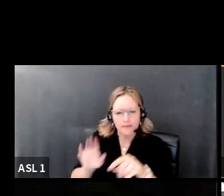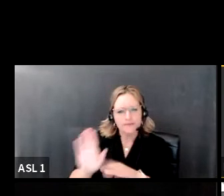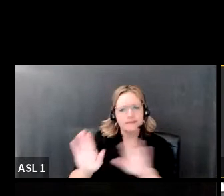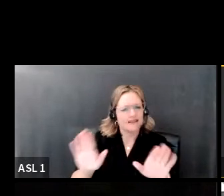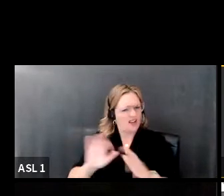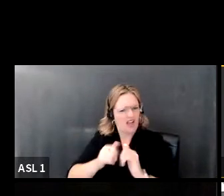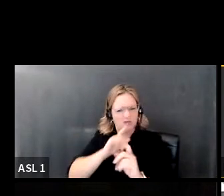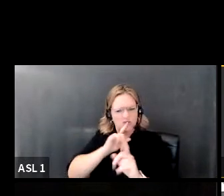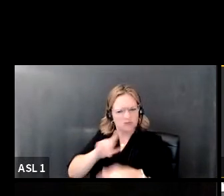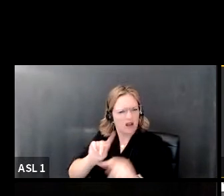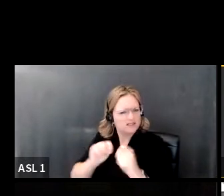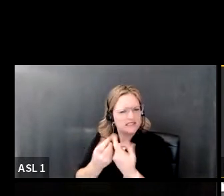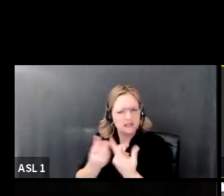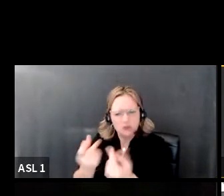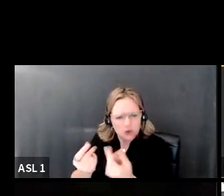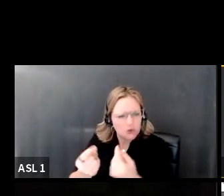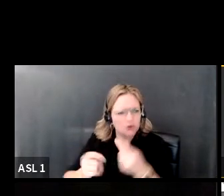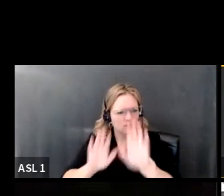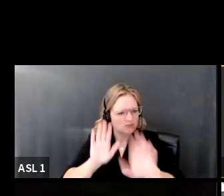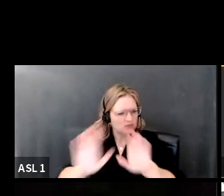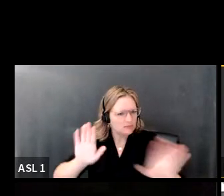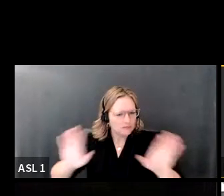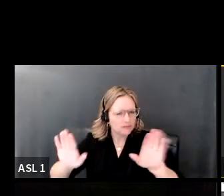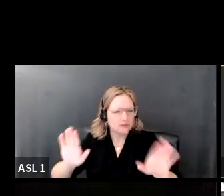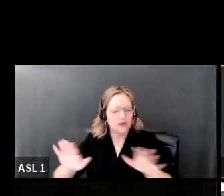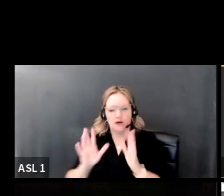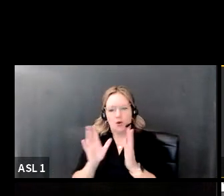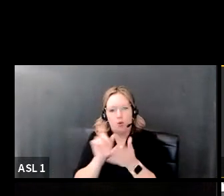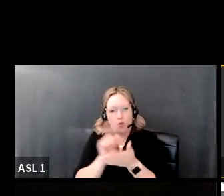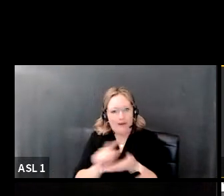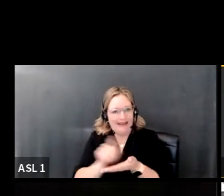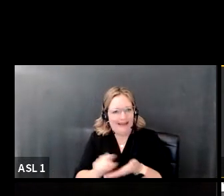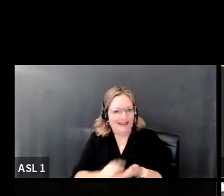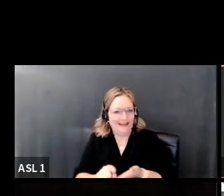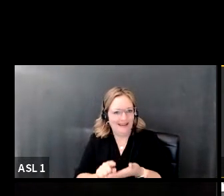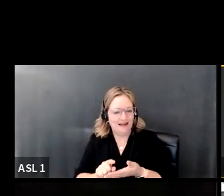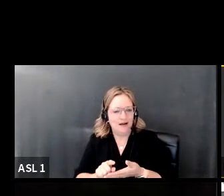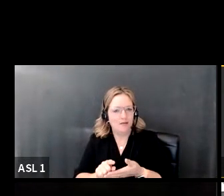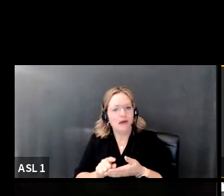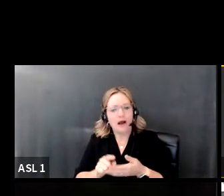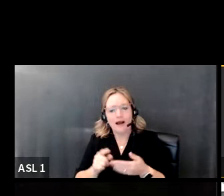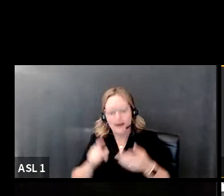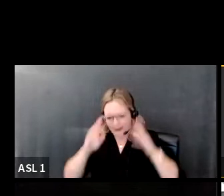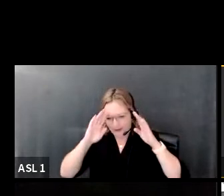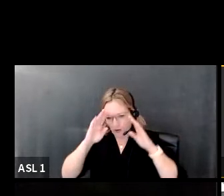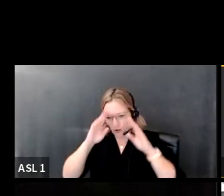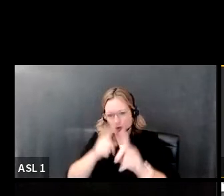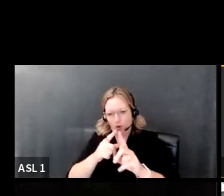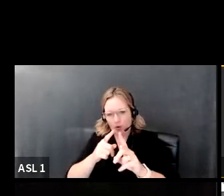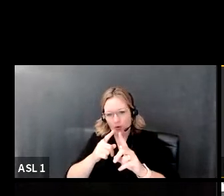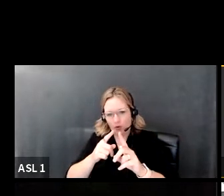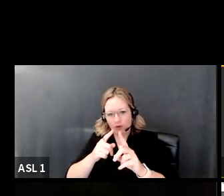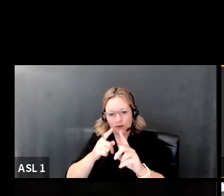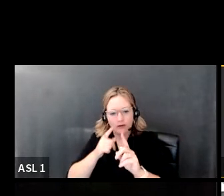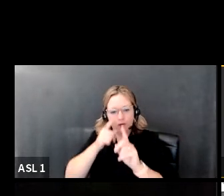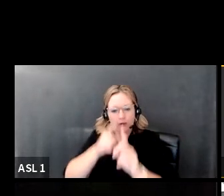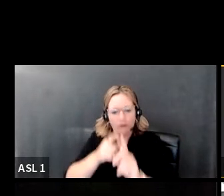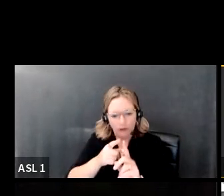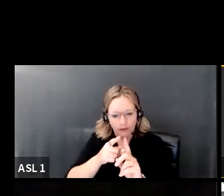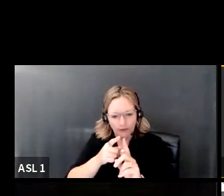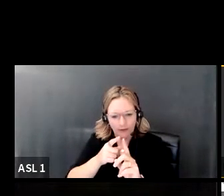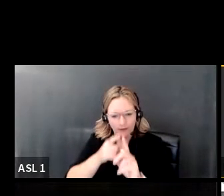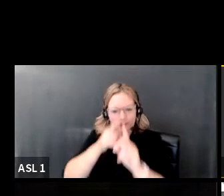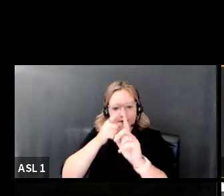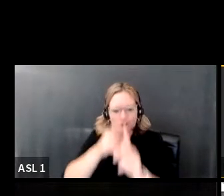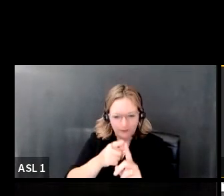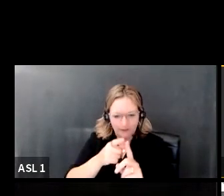the communities to address those those type of things but then beginning to have those longer term goals established is still a matrix that we need to